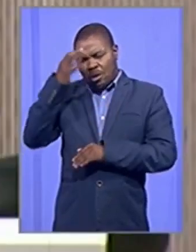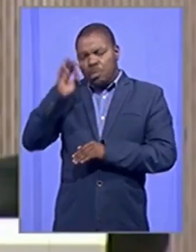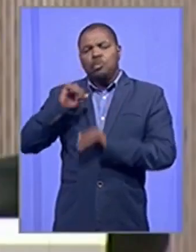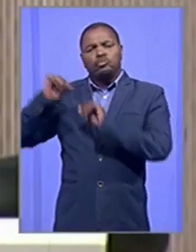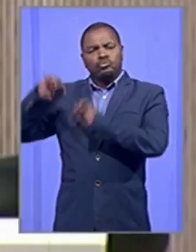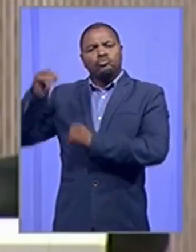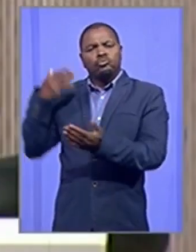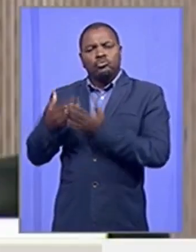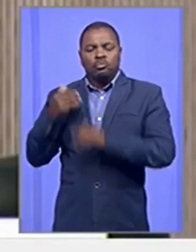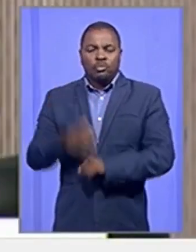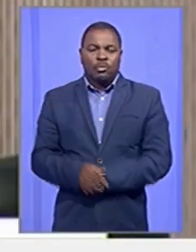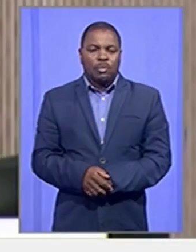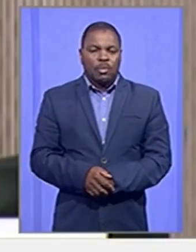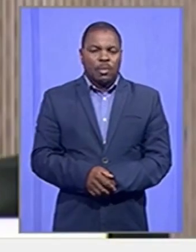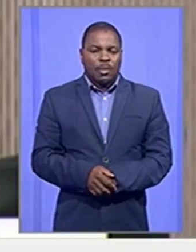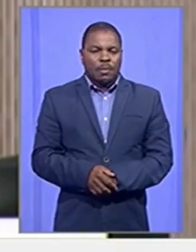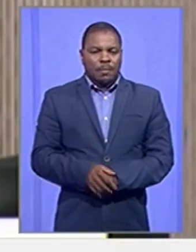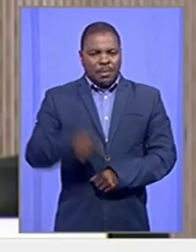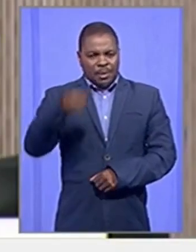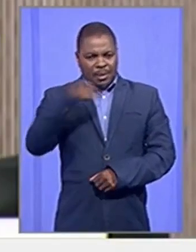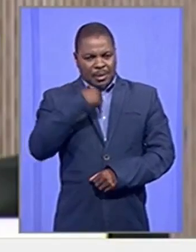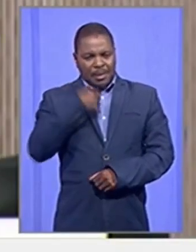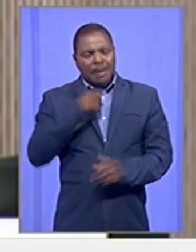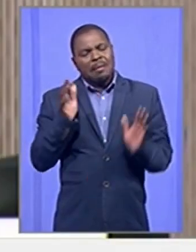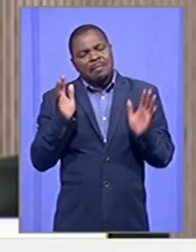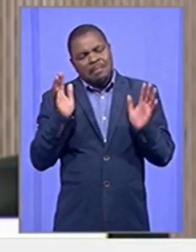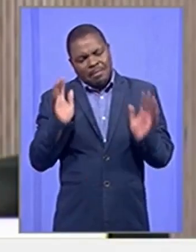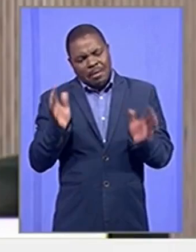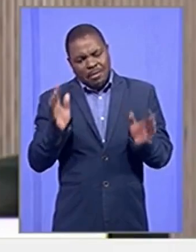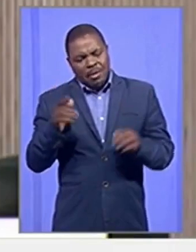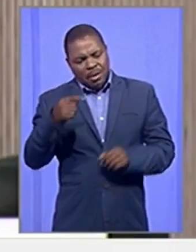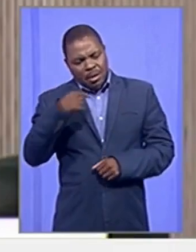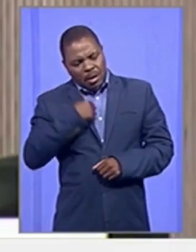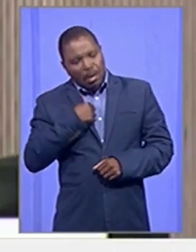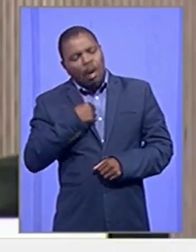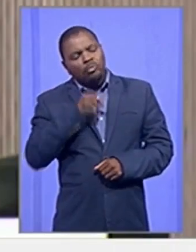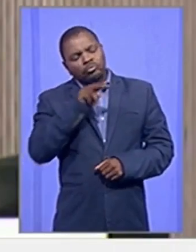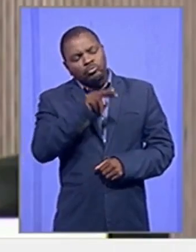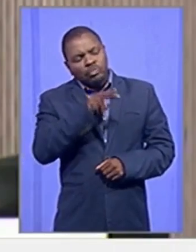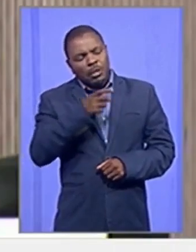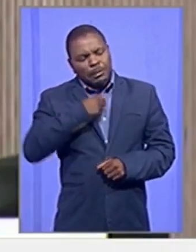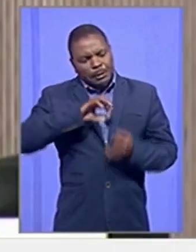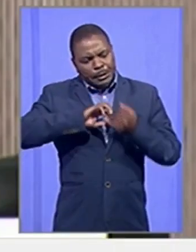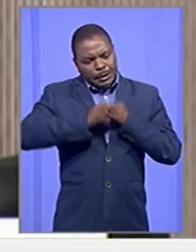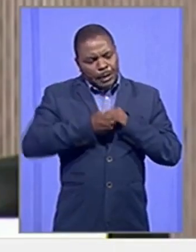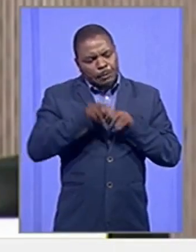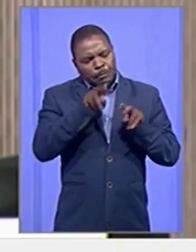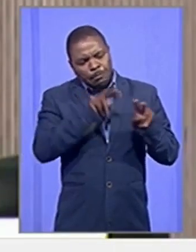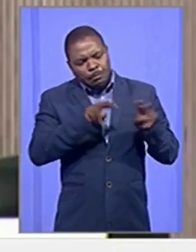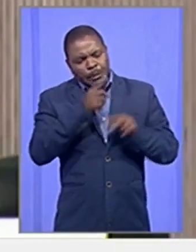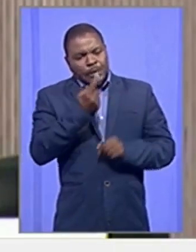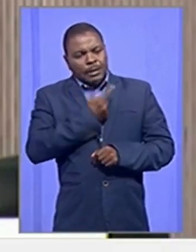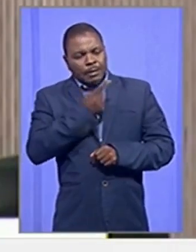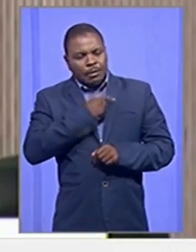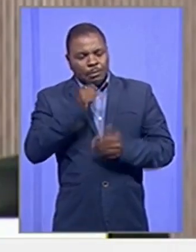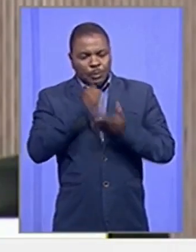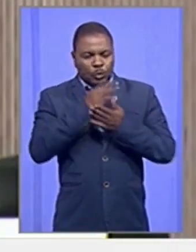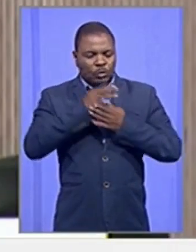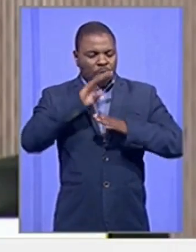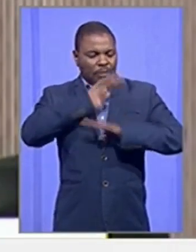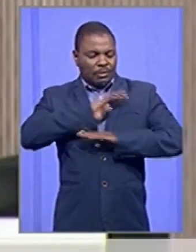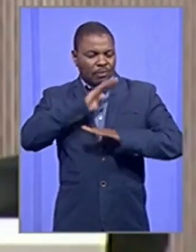I engaged in an exercise of satisfying myself as stated